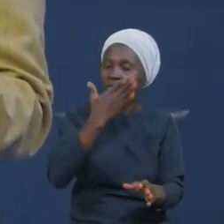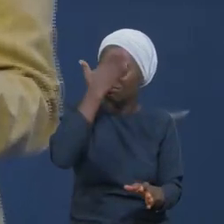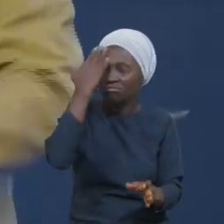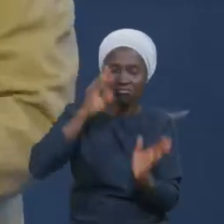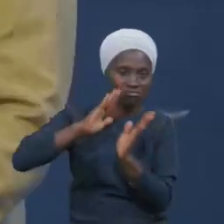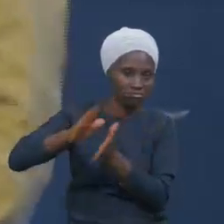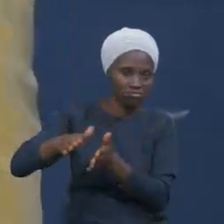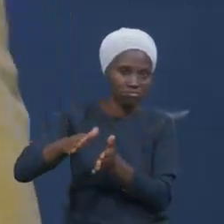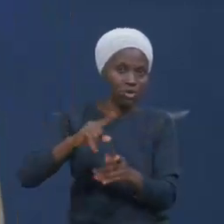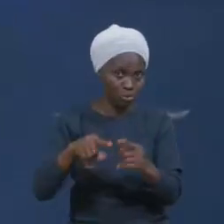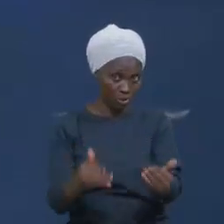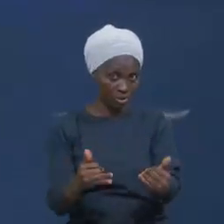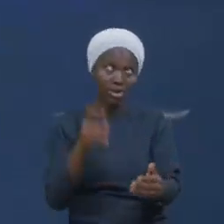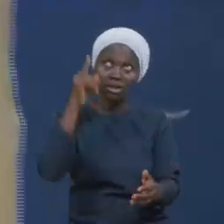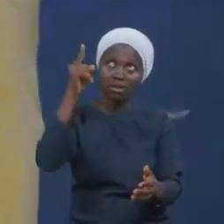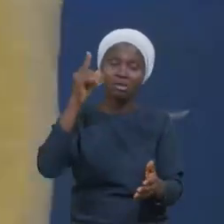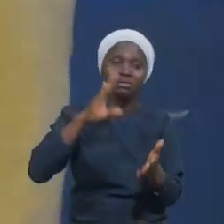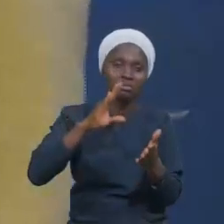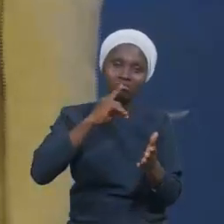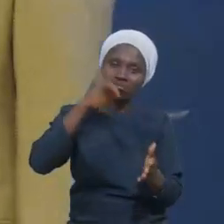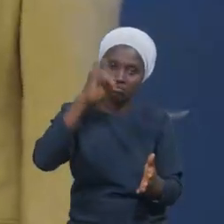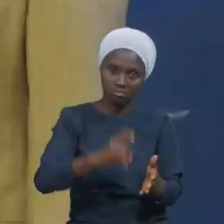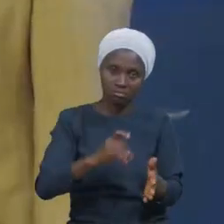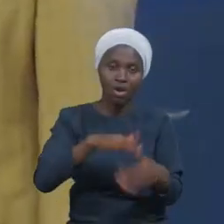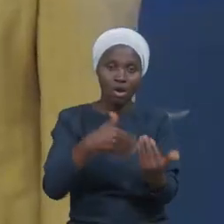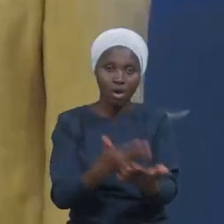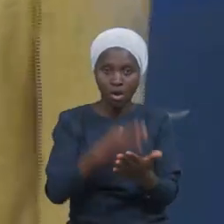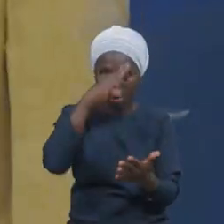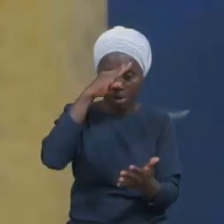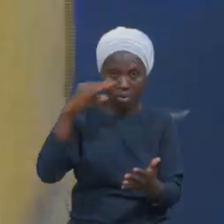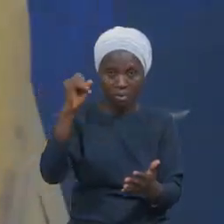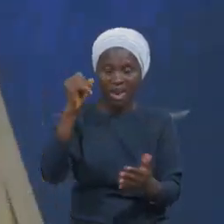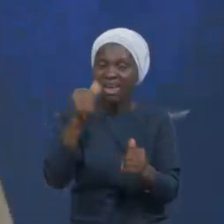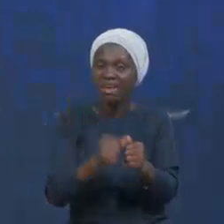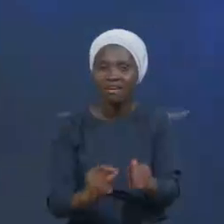now commandeth all men